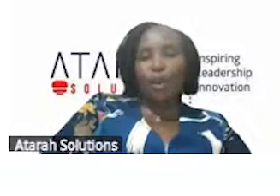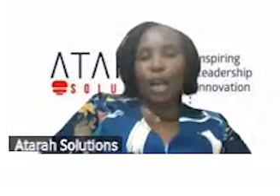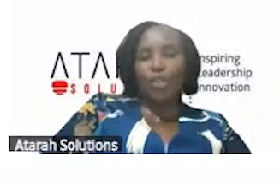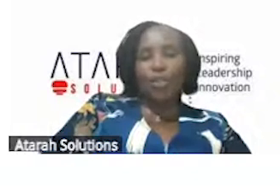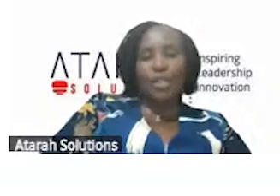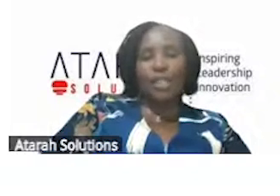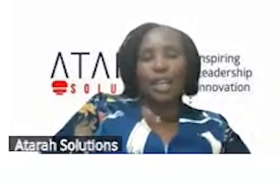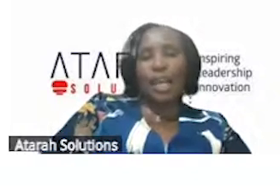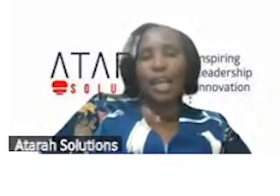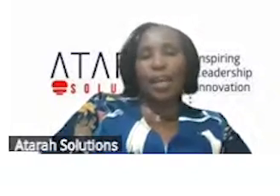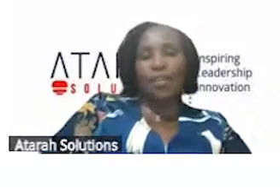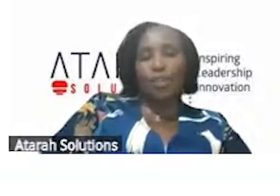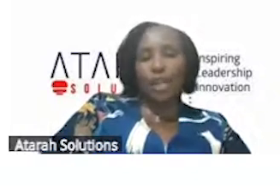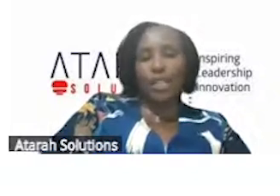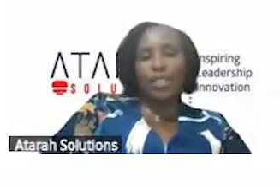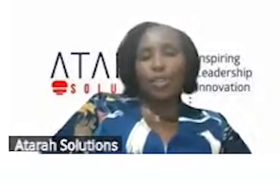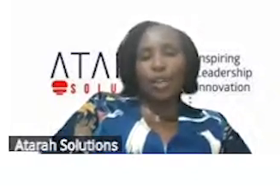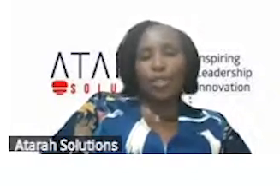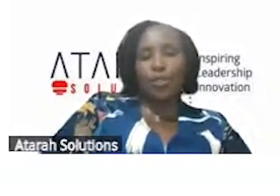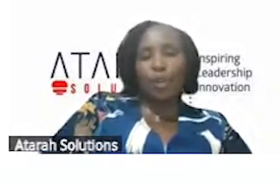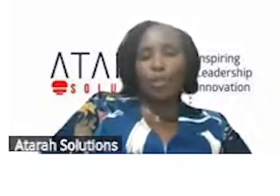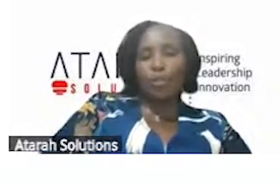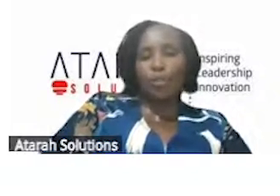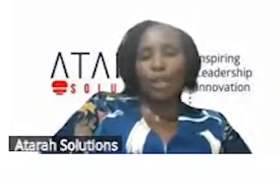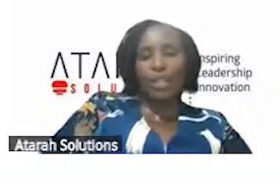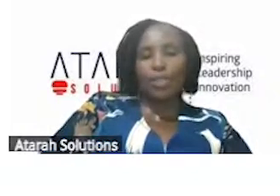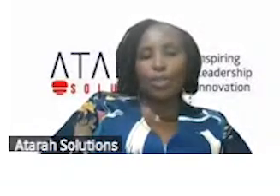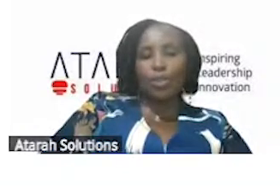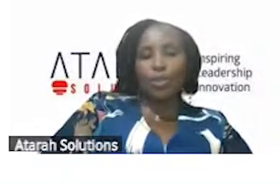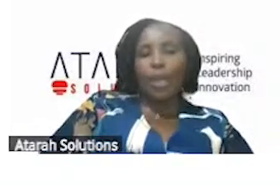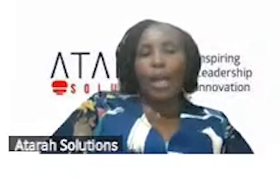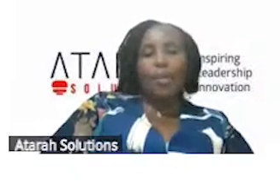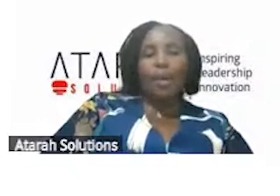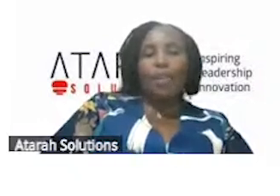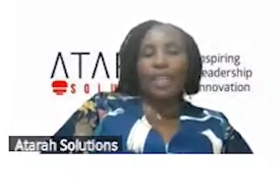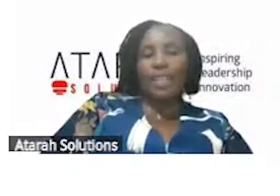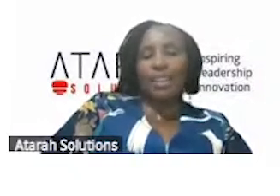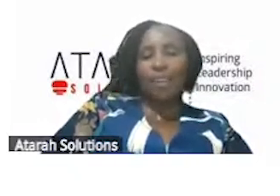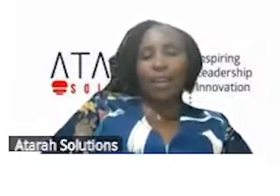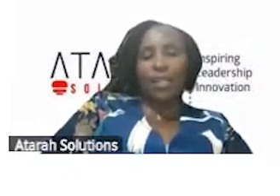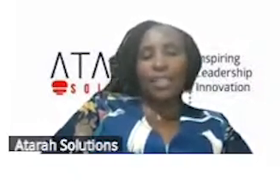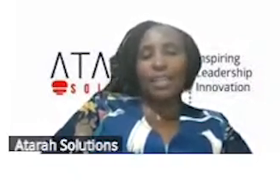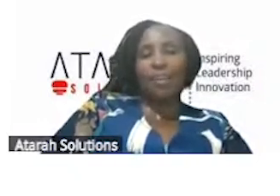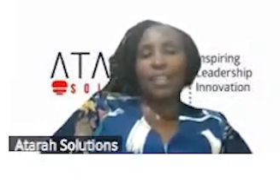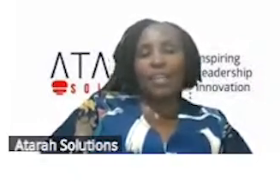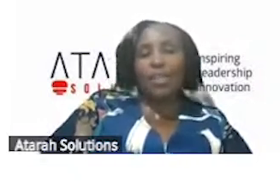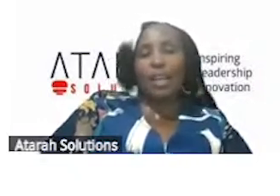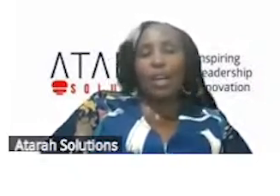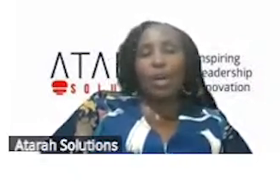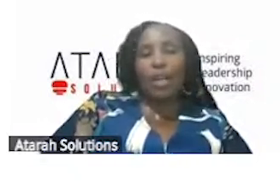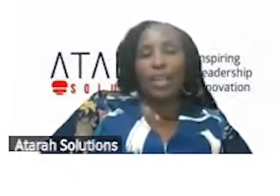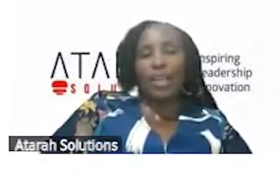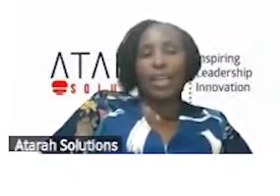looking for car insurance, then AR Insurance will be able to give you that to you. And then we have Hotel Sapphire. Hotel Sapphire is a